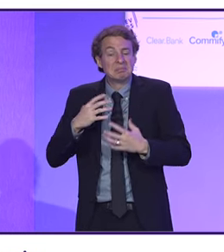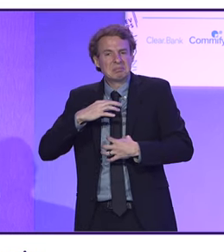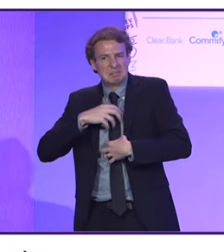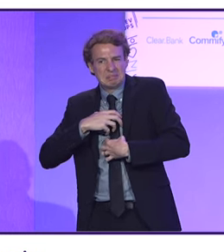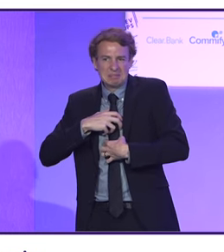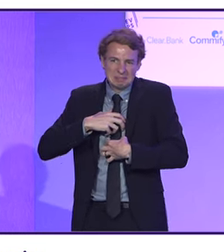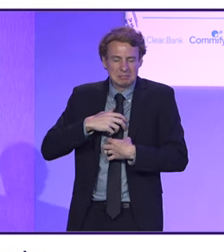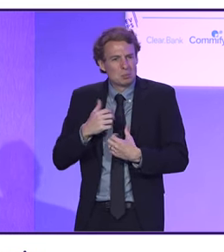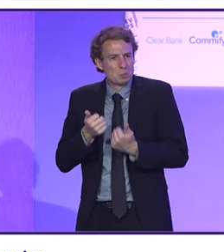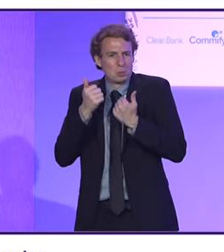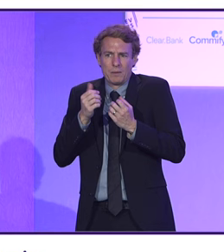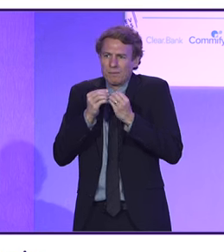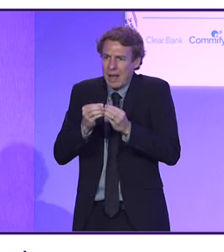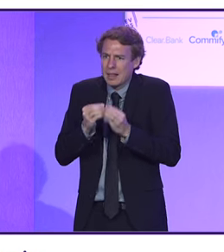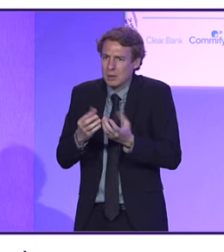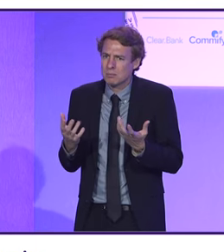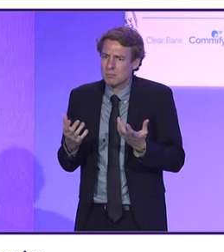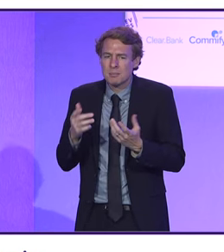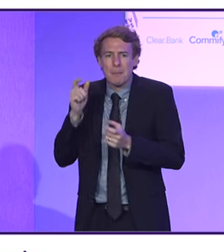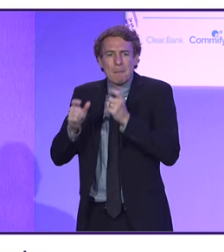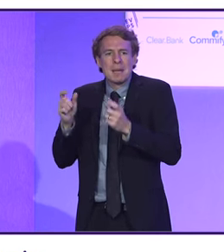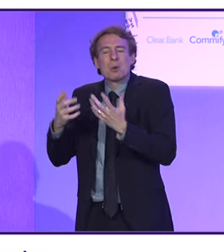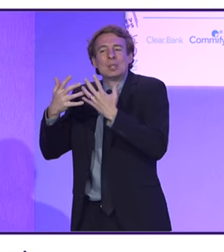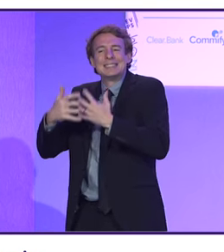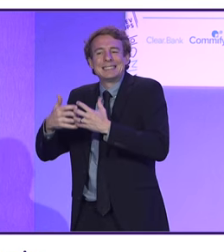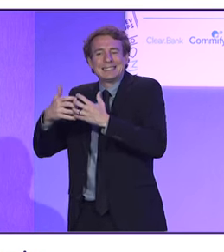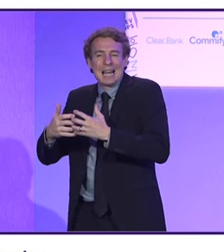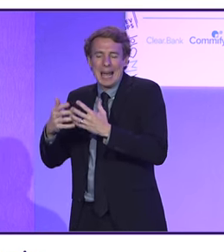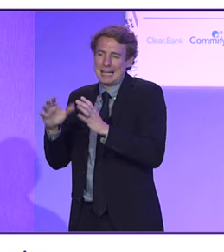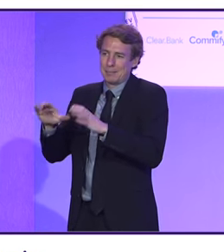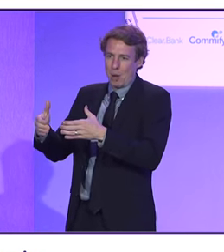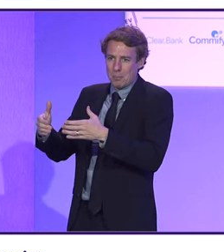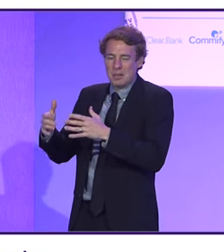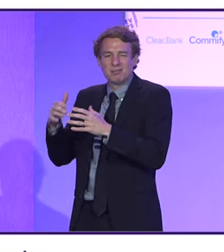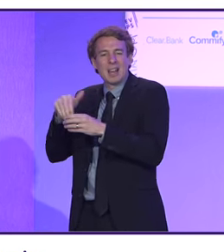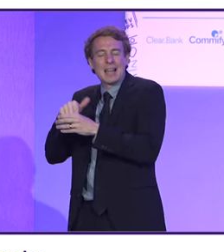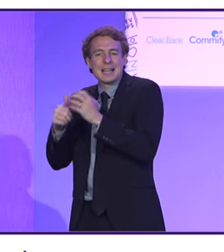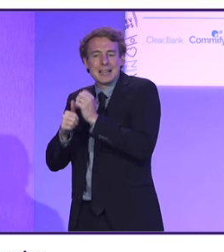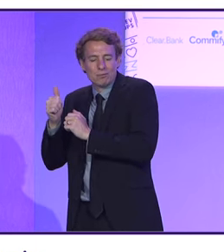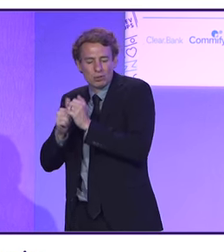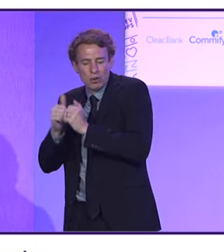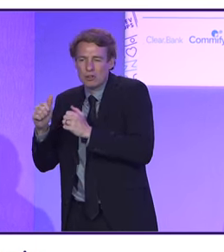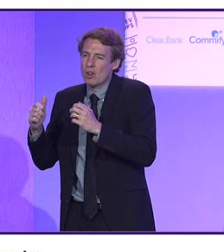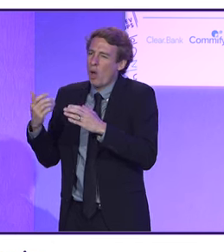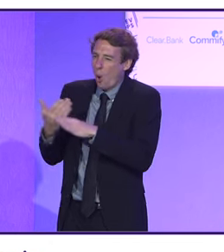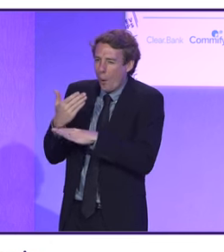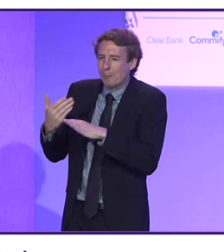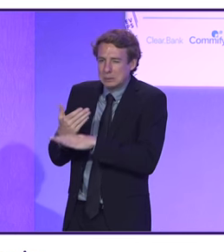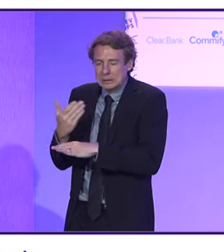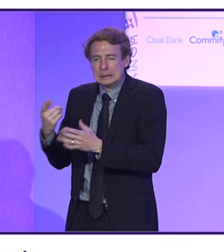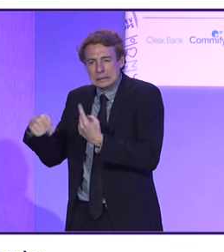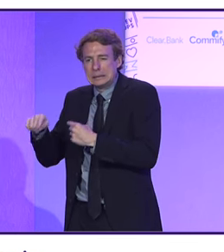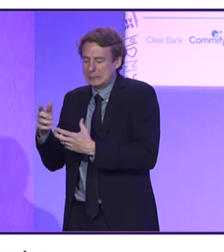So people sitting in the technology department on the sort of infrastructure and opsy side of things thought to themselves, that's